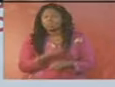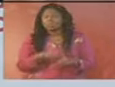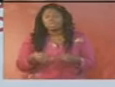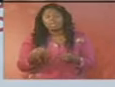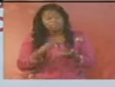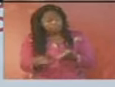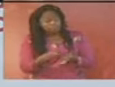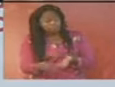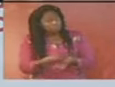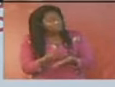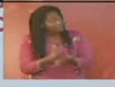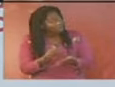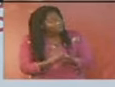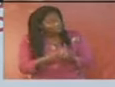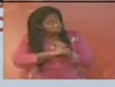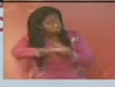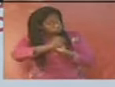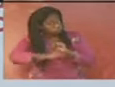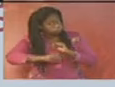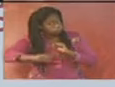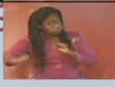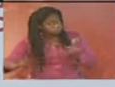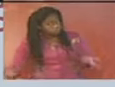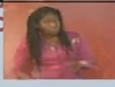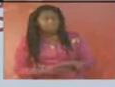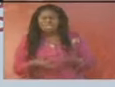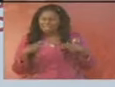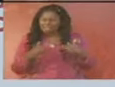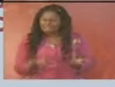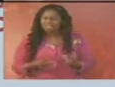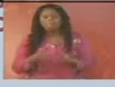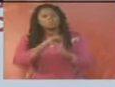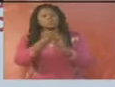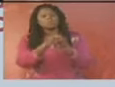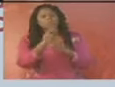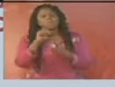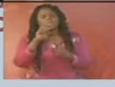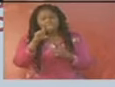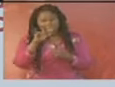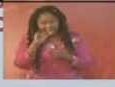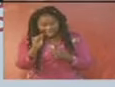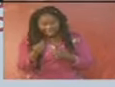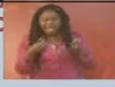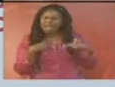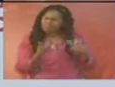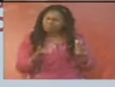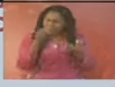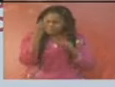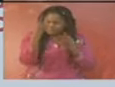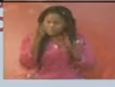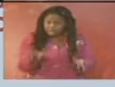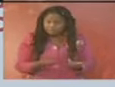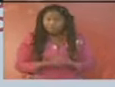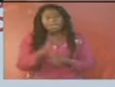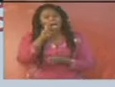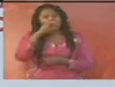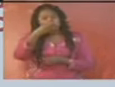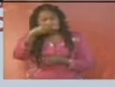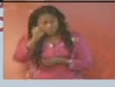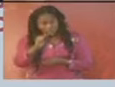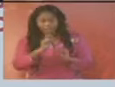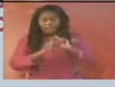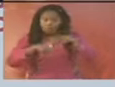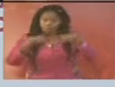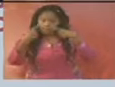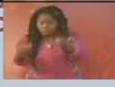ads. They are there. Social media, it is there. The RHAs will be going out this week